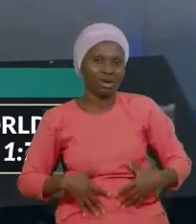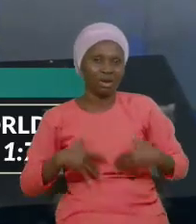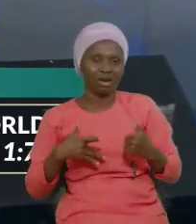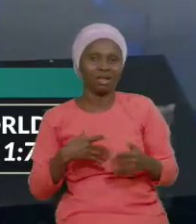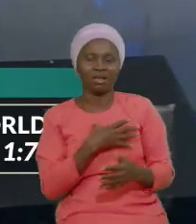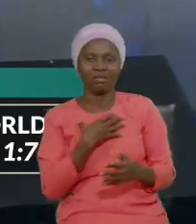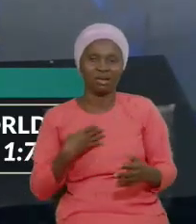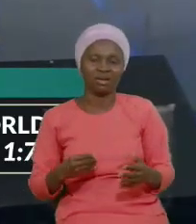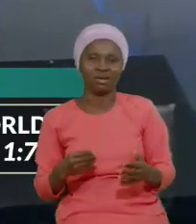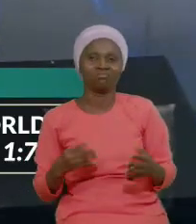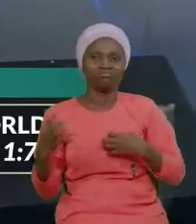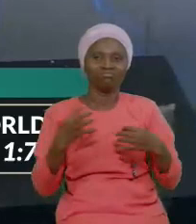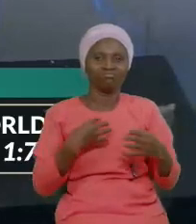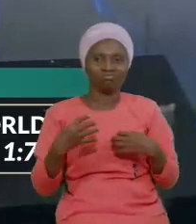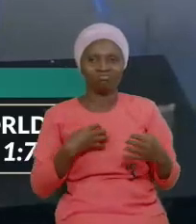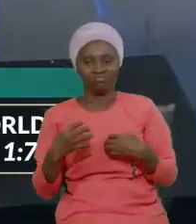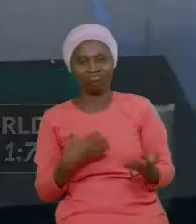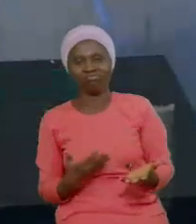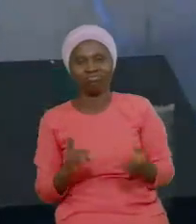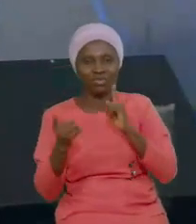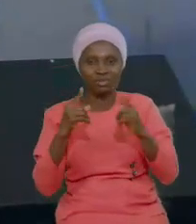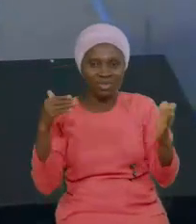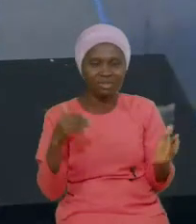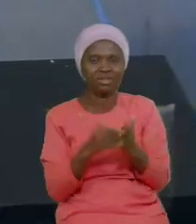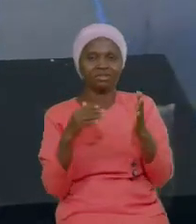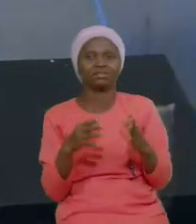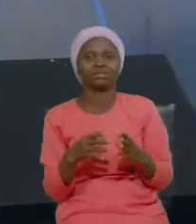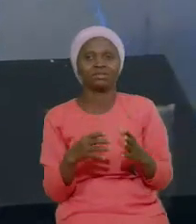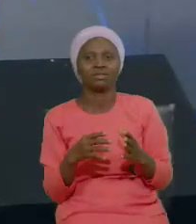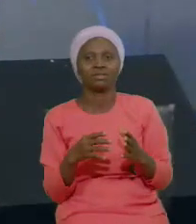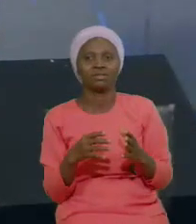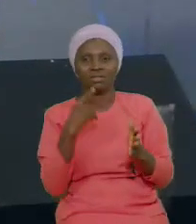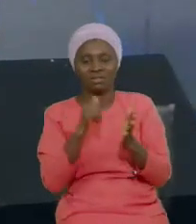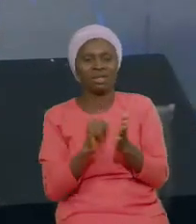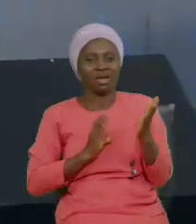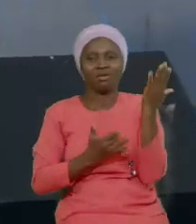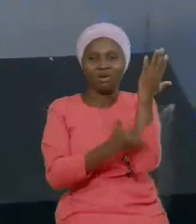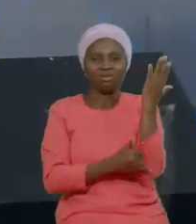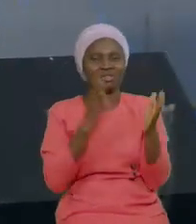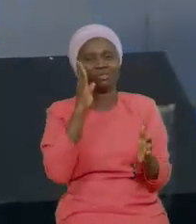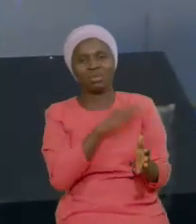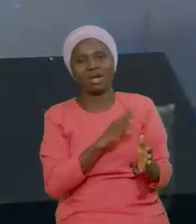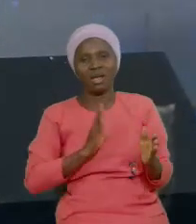a country, our country is corrupt. Our community is bad.